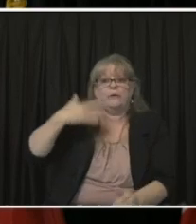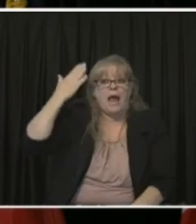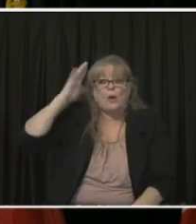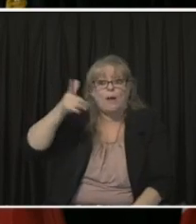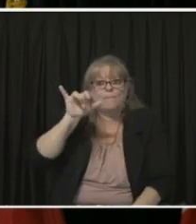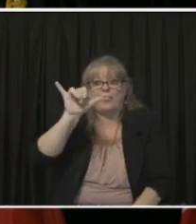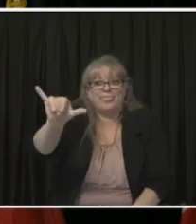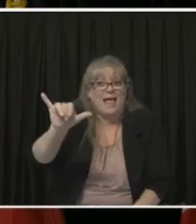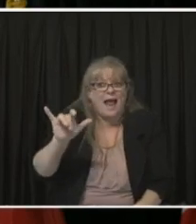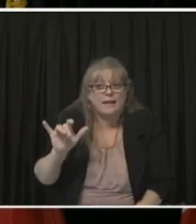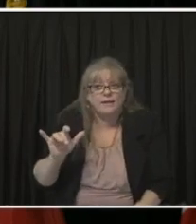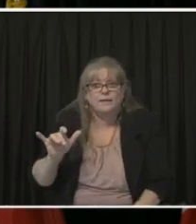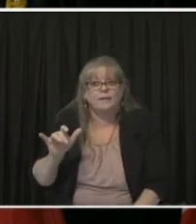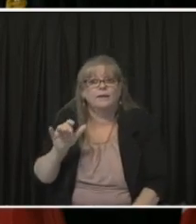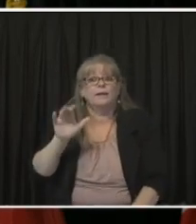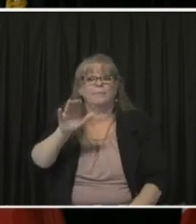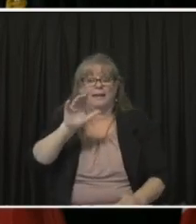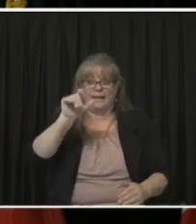they're going to be on the ballot or not.